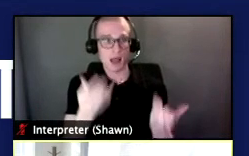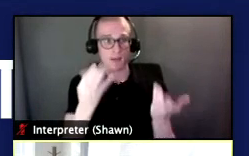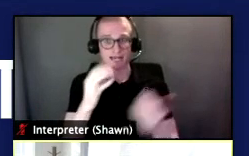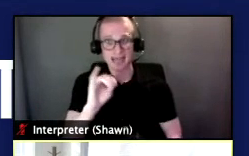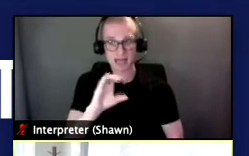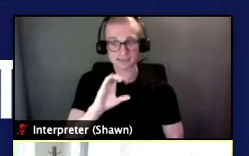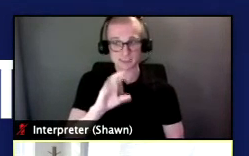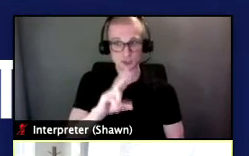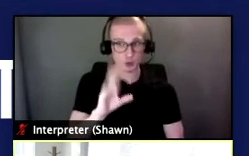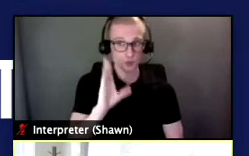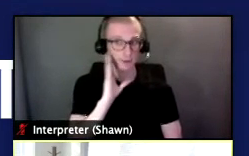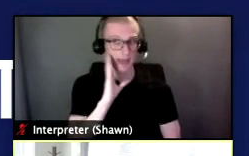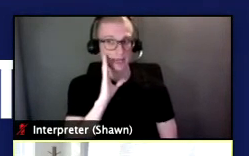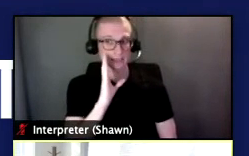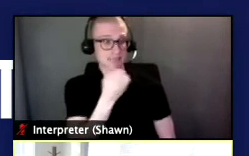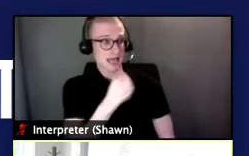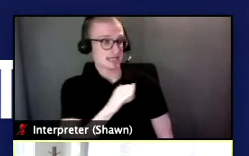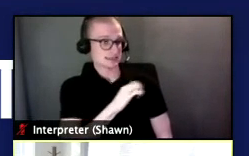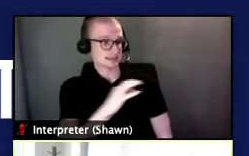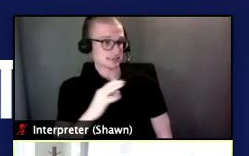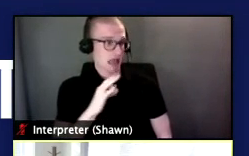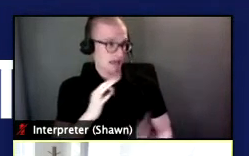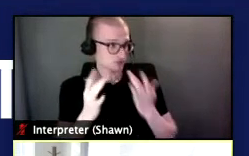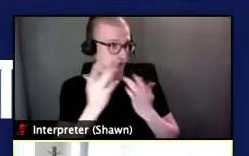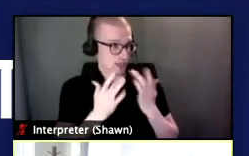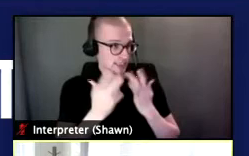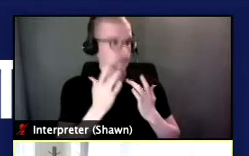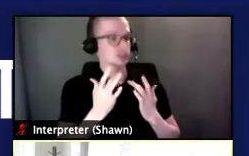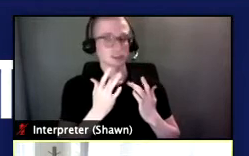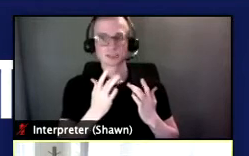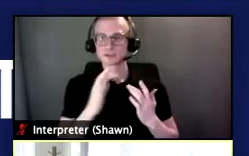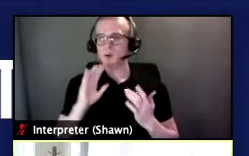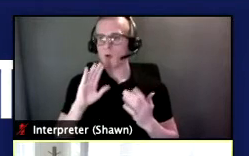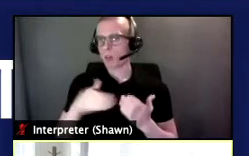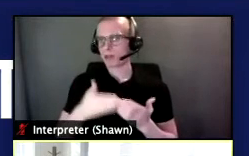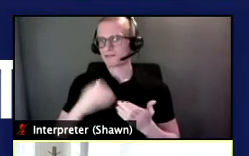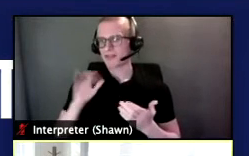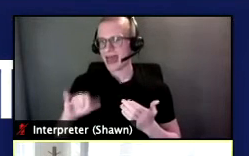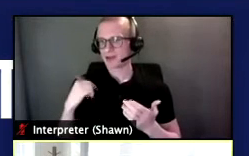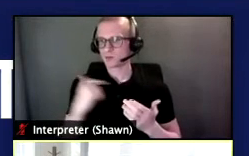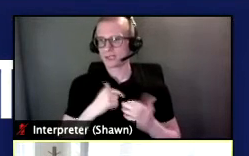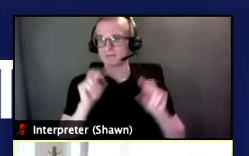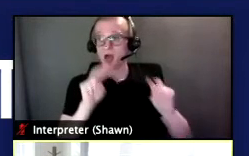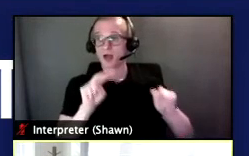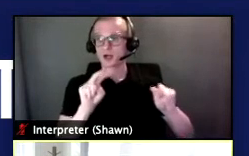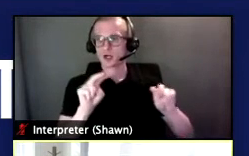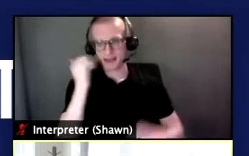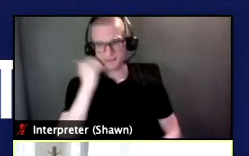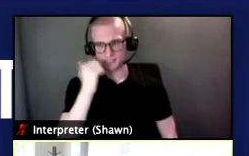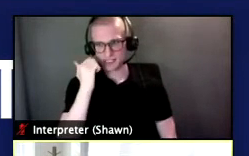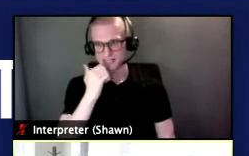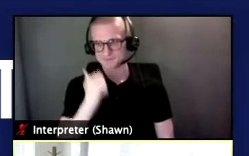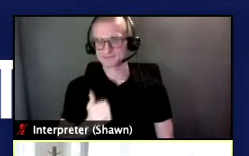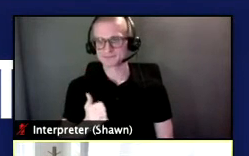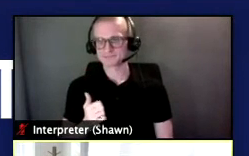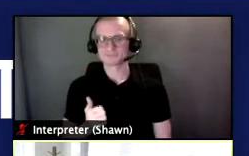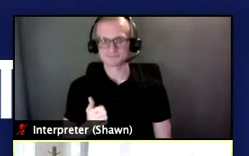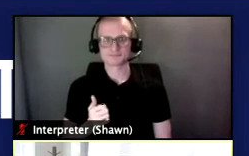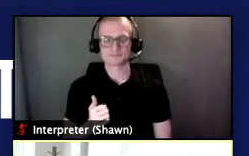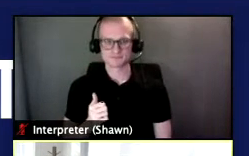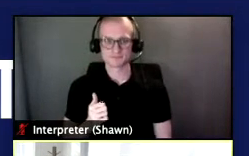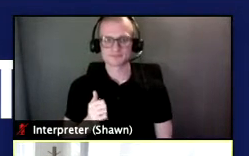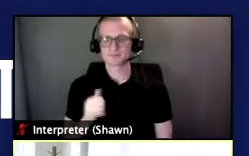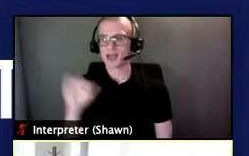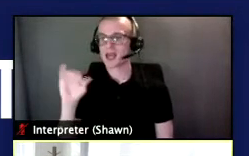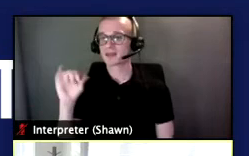staffing shortages, things like that we monitor on a daily basis. So we keep an eye on that. And then, as I